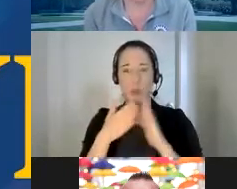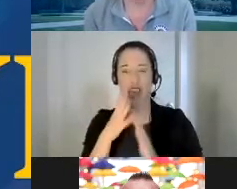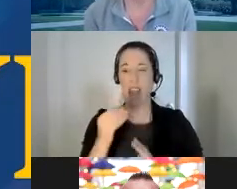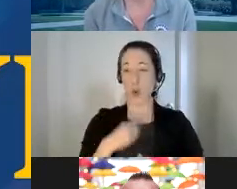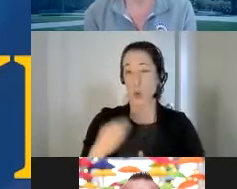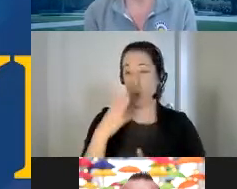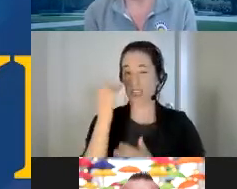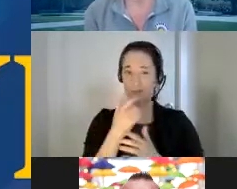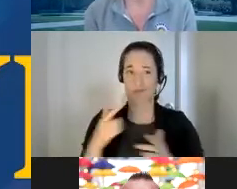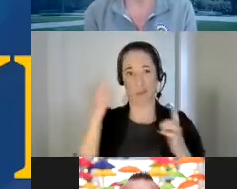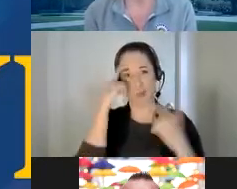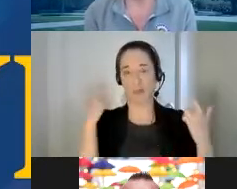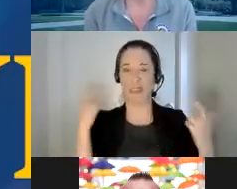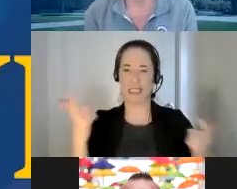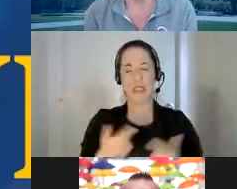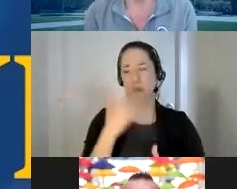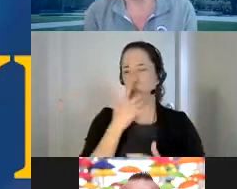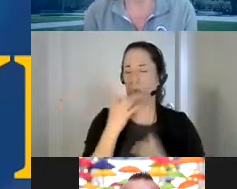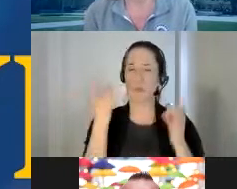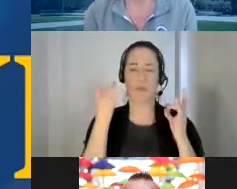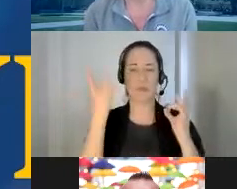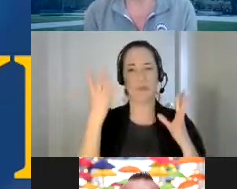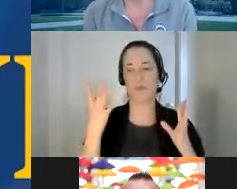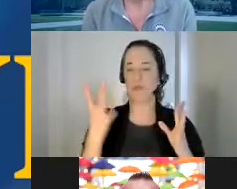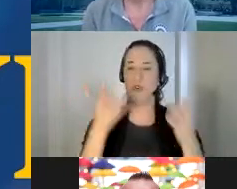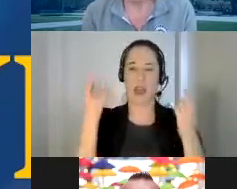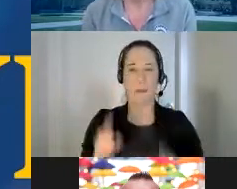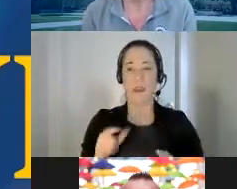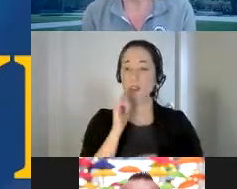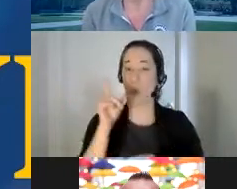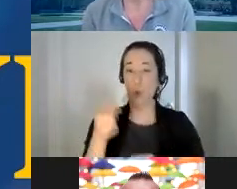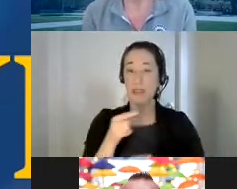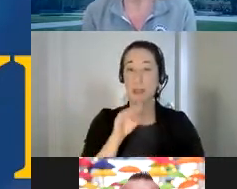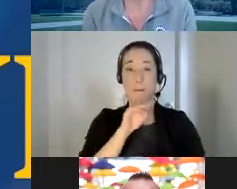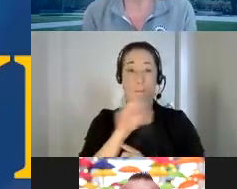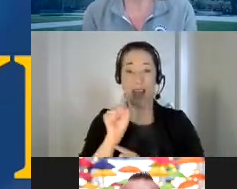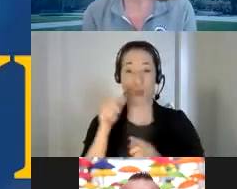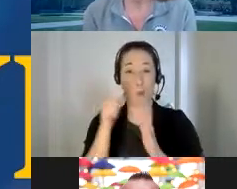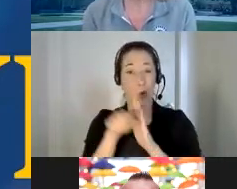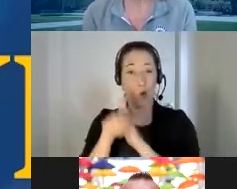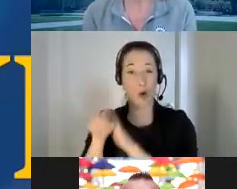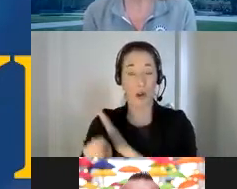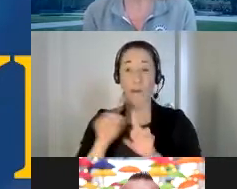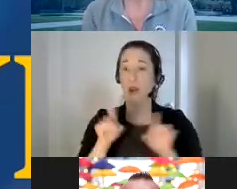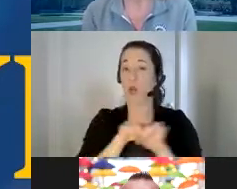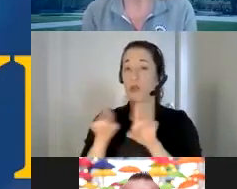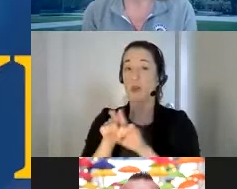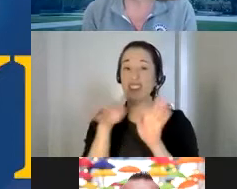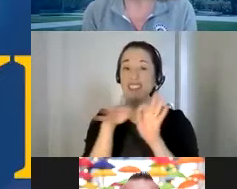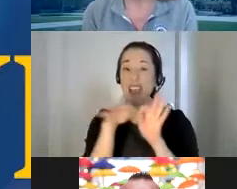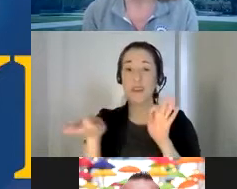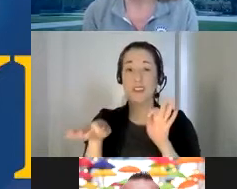horrific acts of violence and oppression, not only mass murder, but also statements from law enforcement